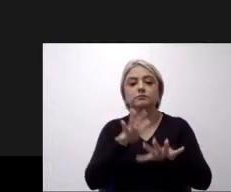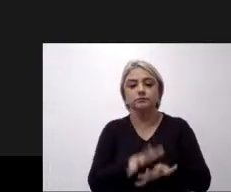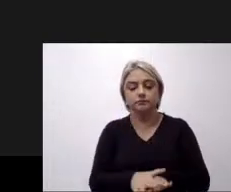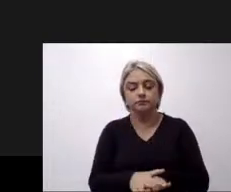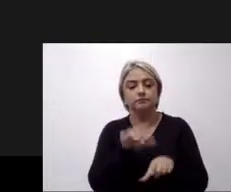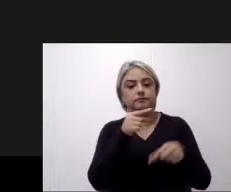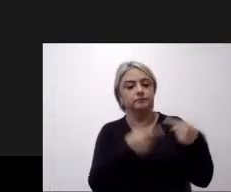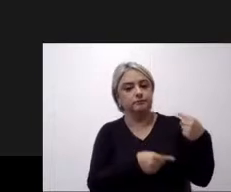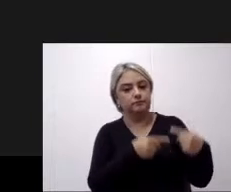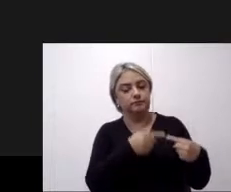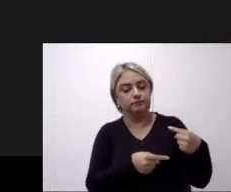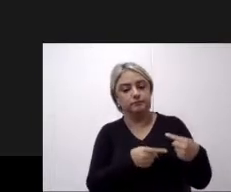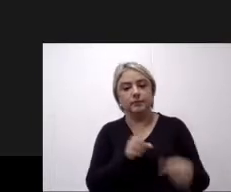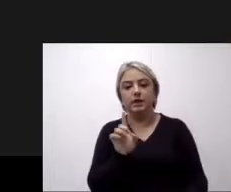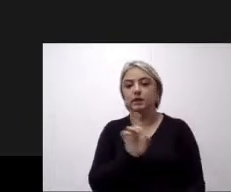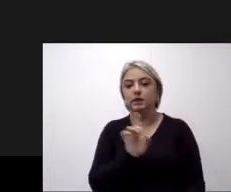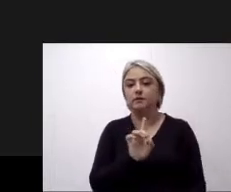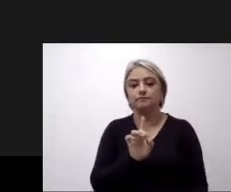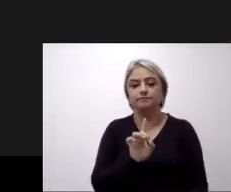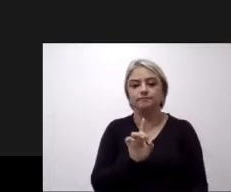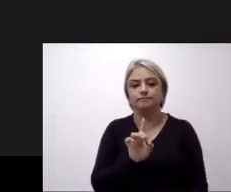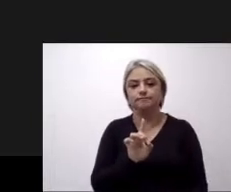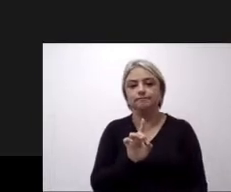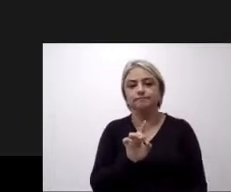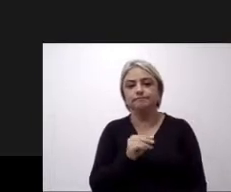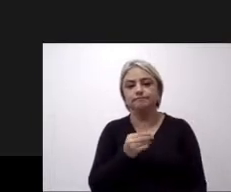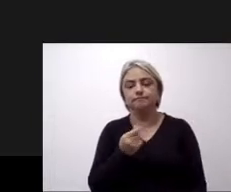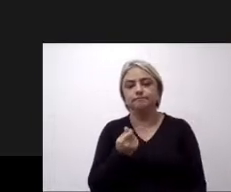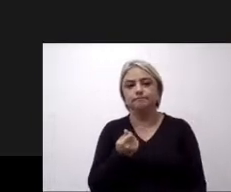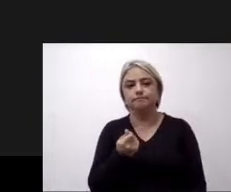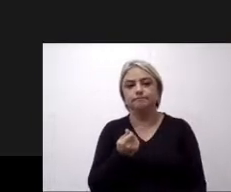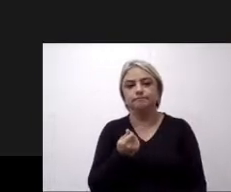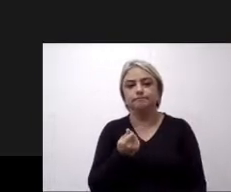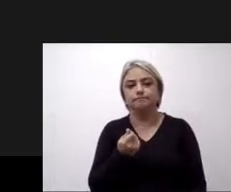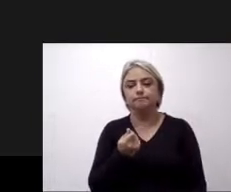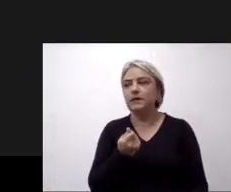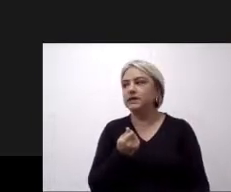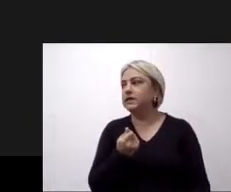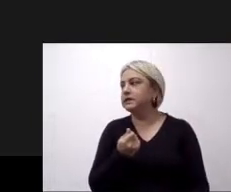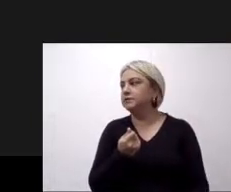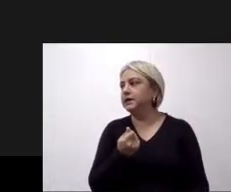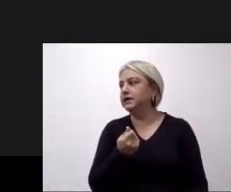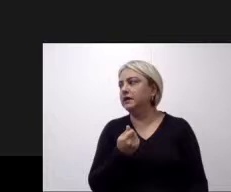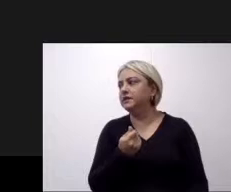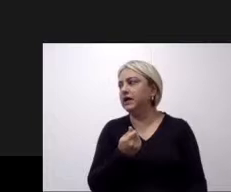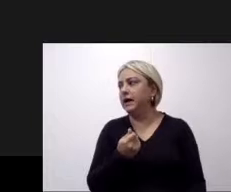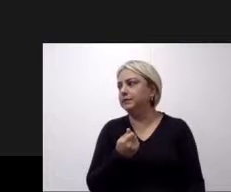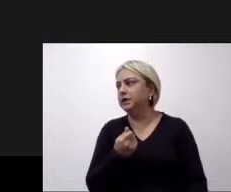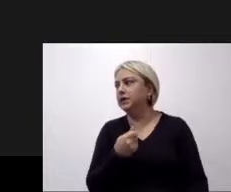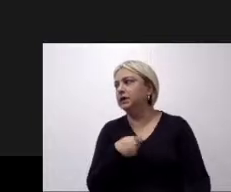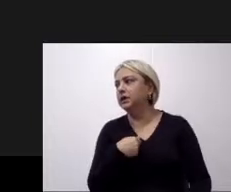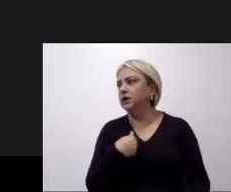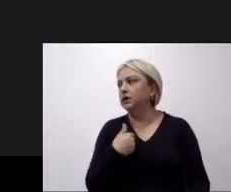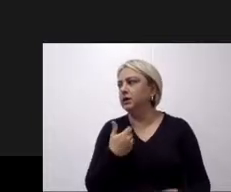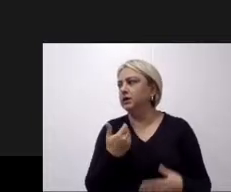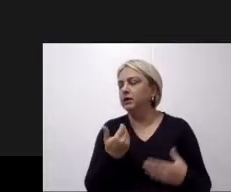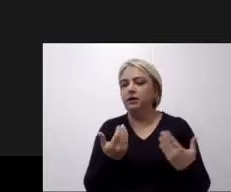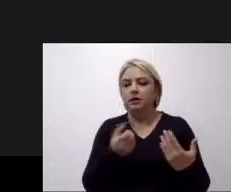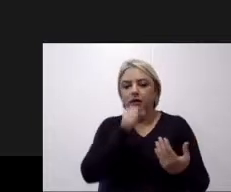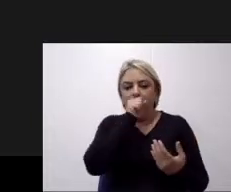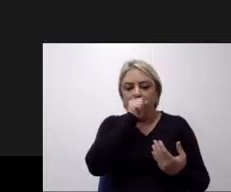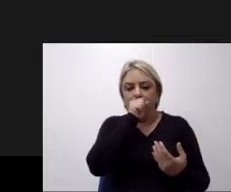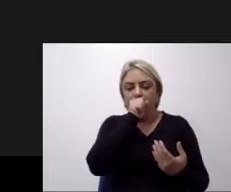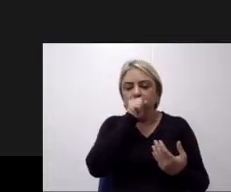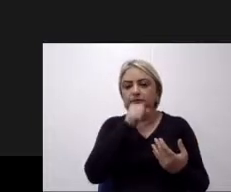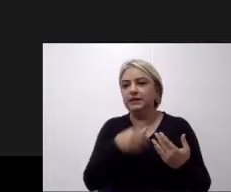only due to the representation of street-level bureaucrats, they also come from their working